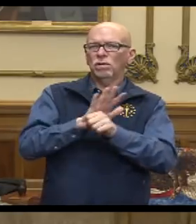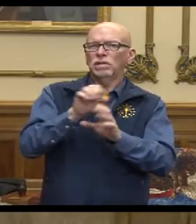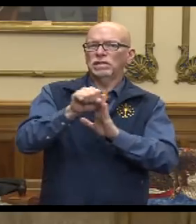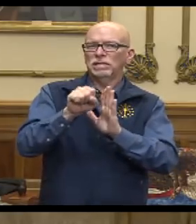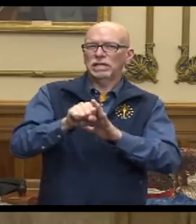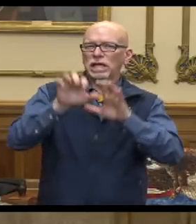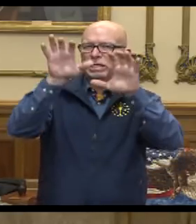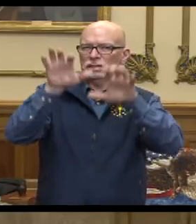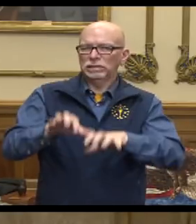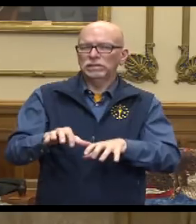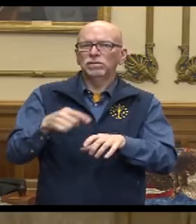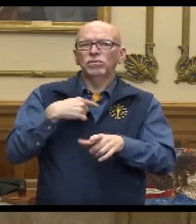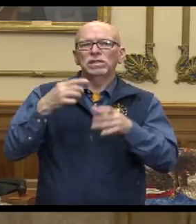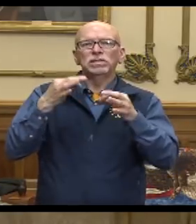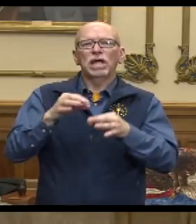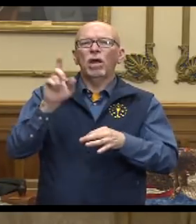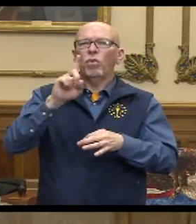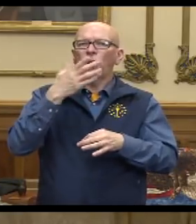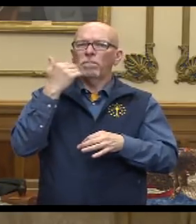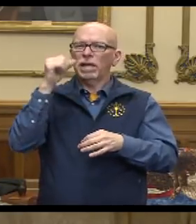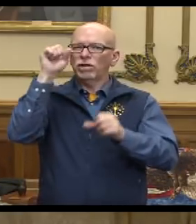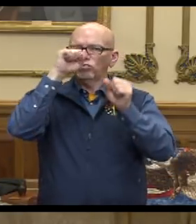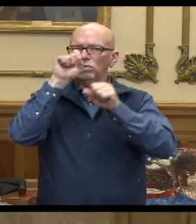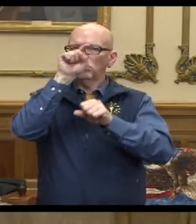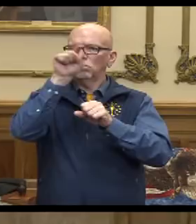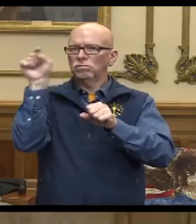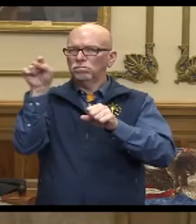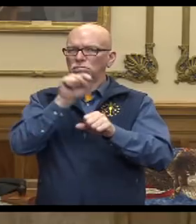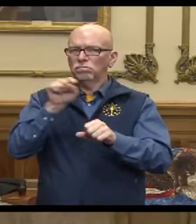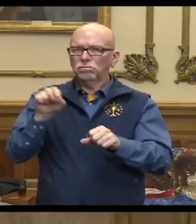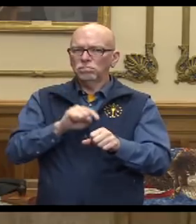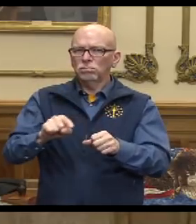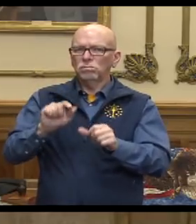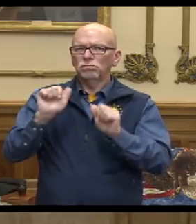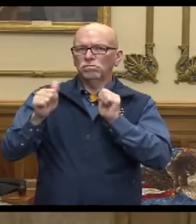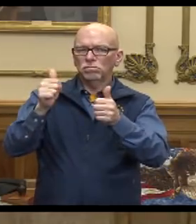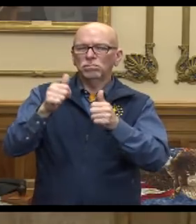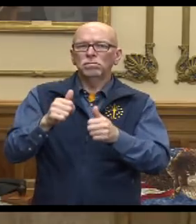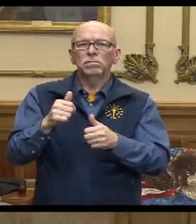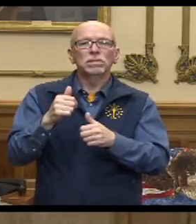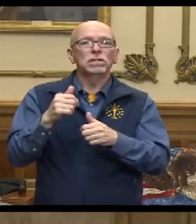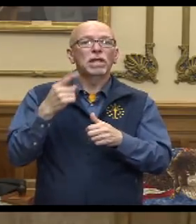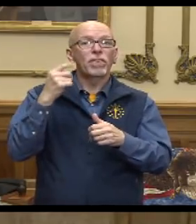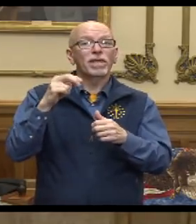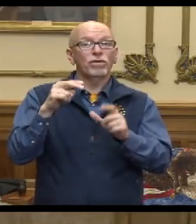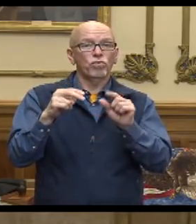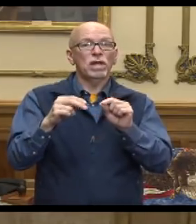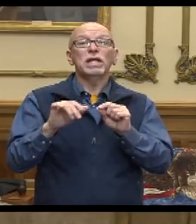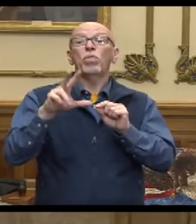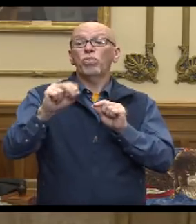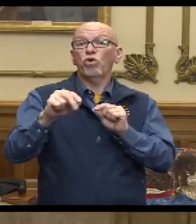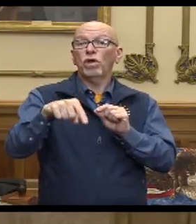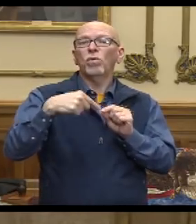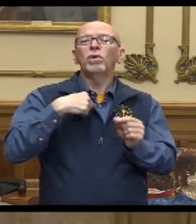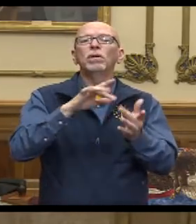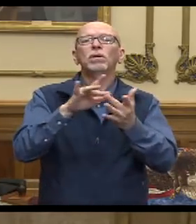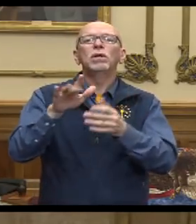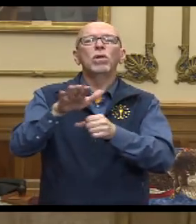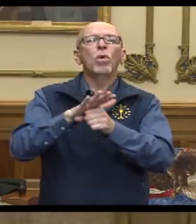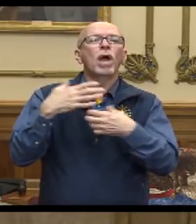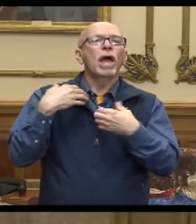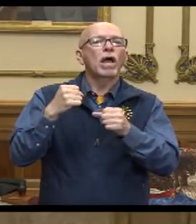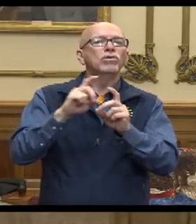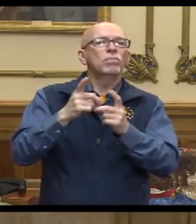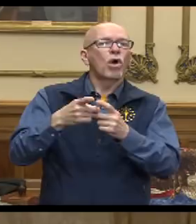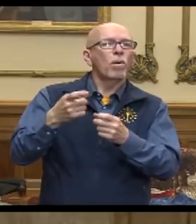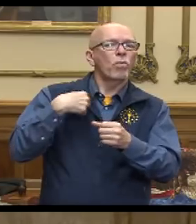of Indiana and decided where exactly do we need to focus those places. And for the next 30, we even reached out to local health departments to help engage